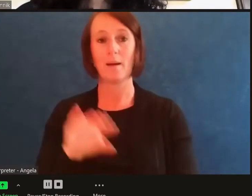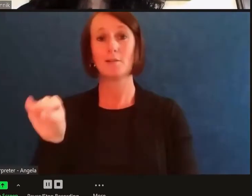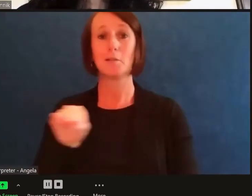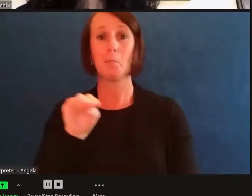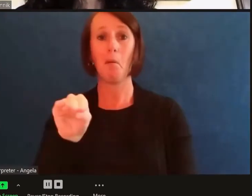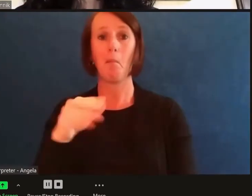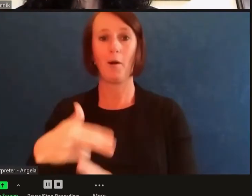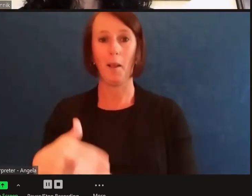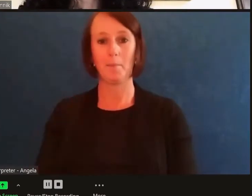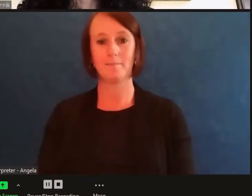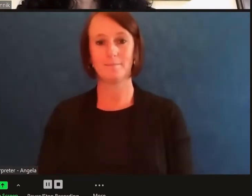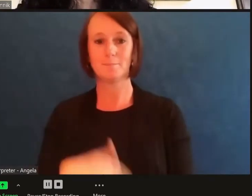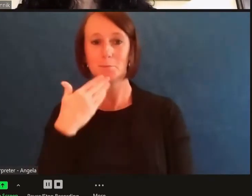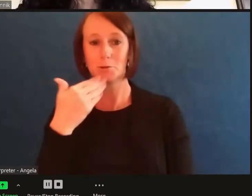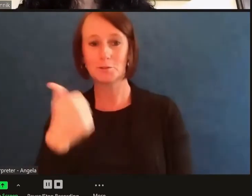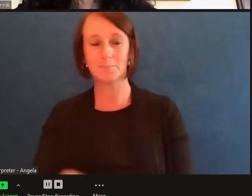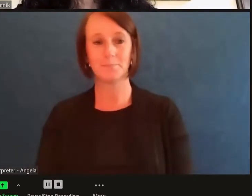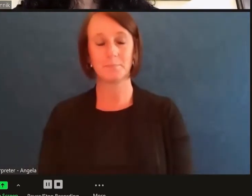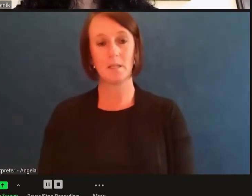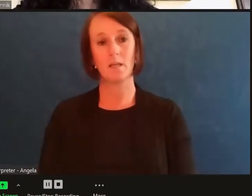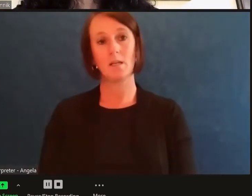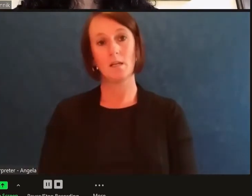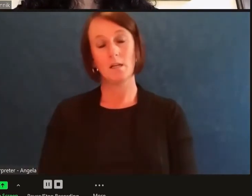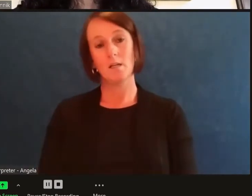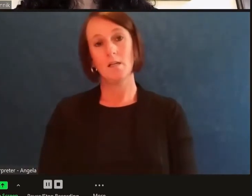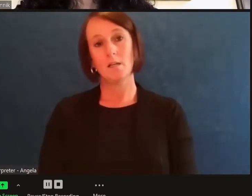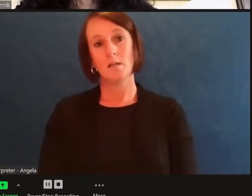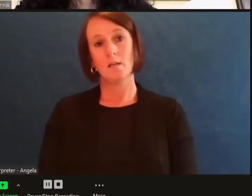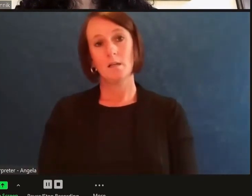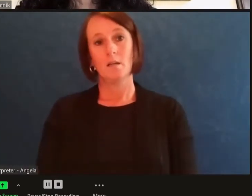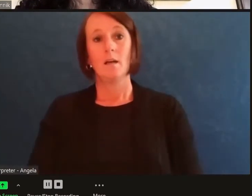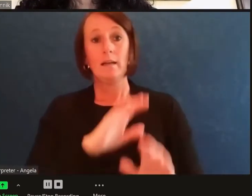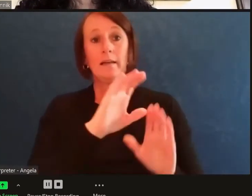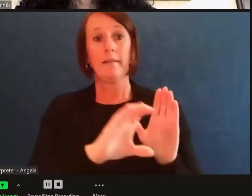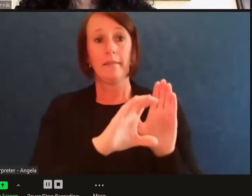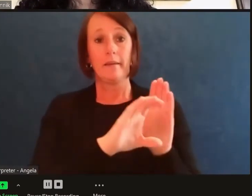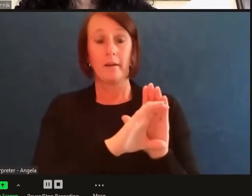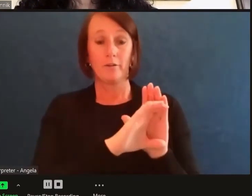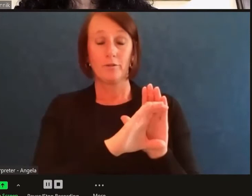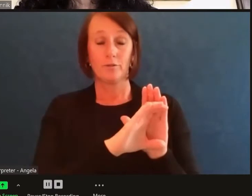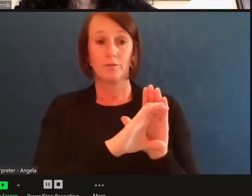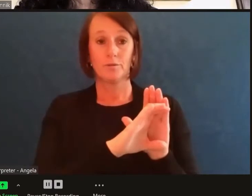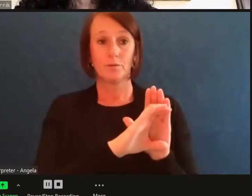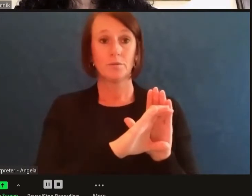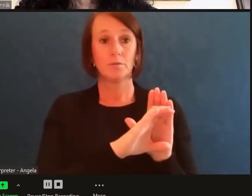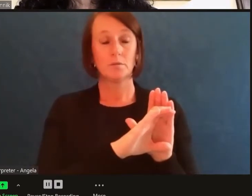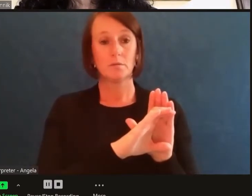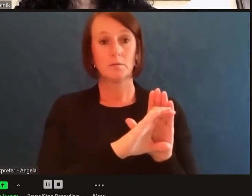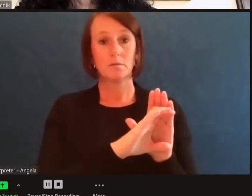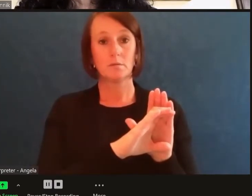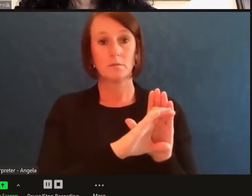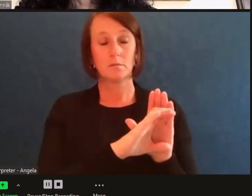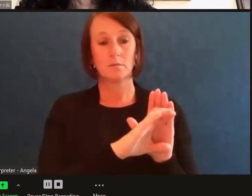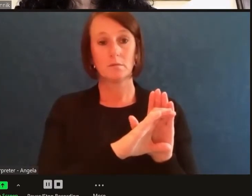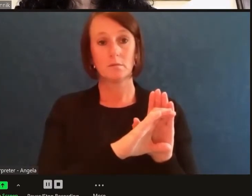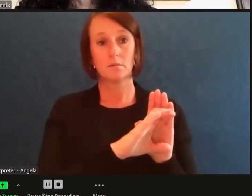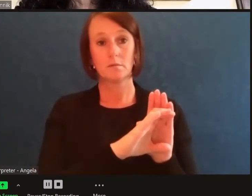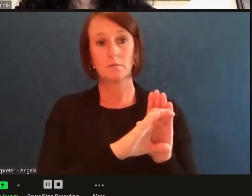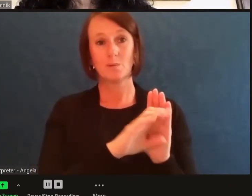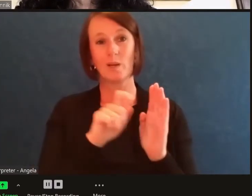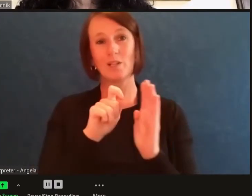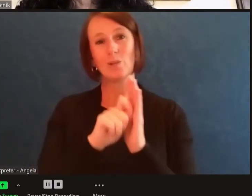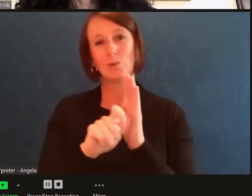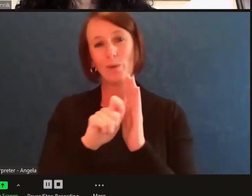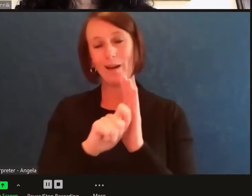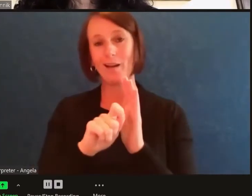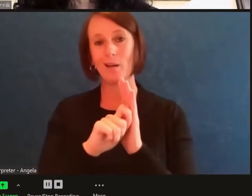there. So good for me. These characters in this book, we did some talking. When you're co-writing with